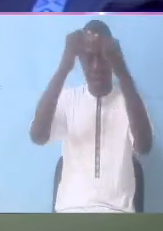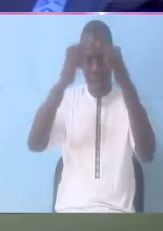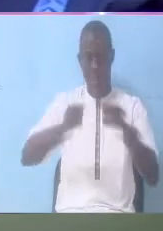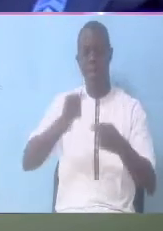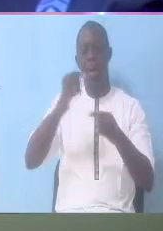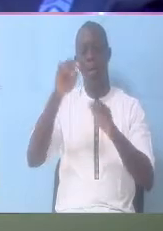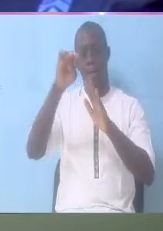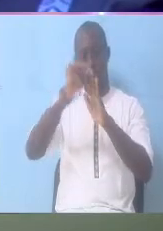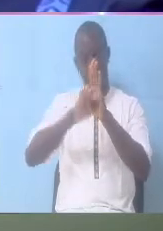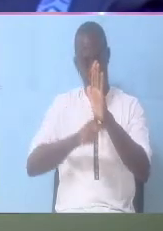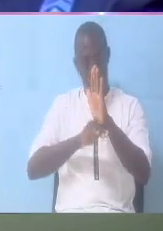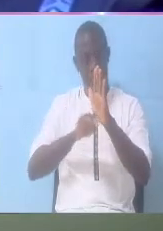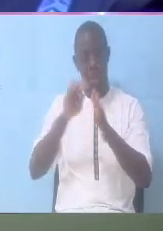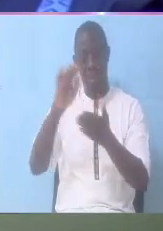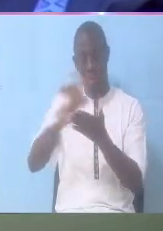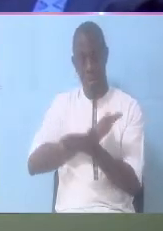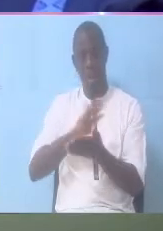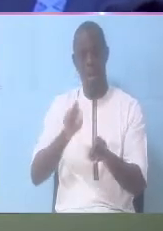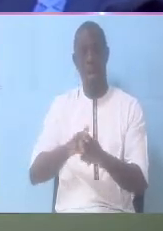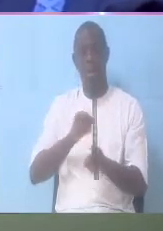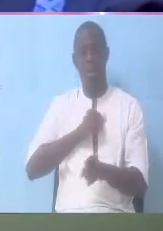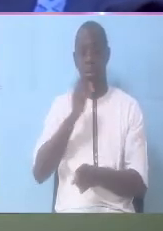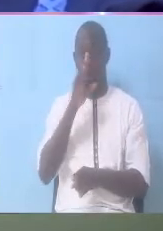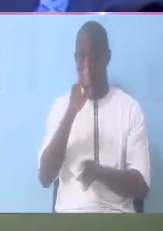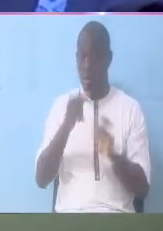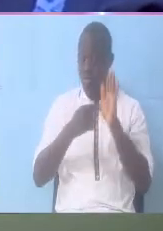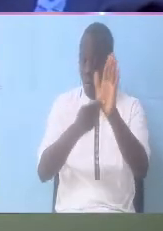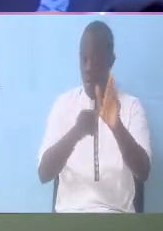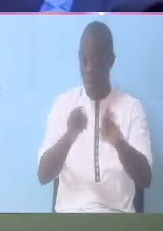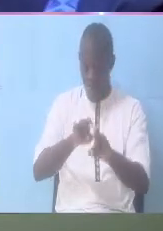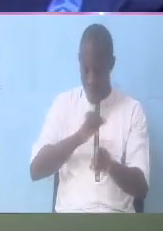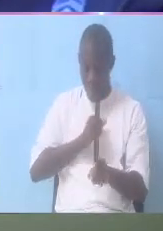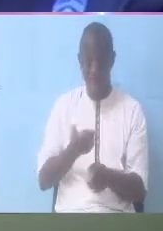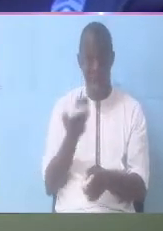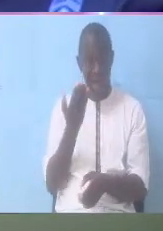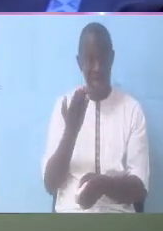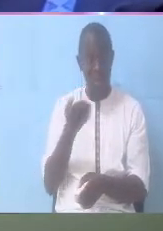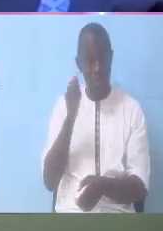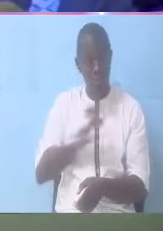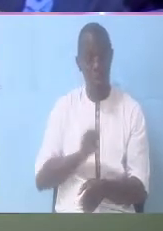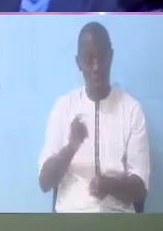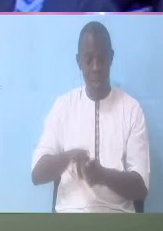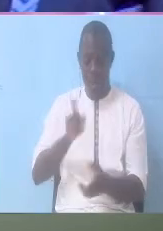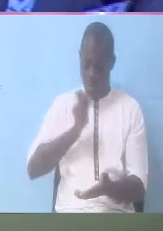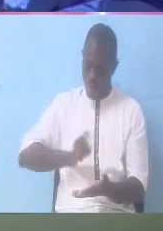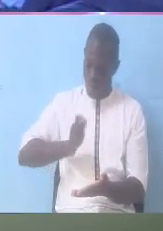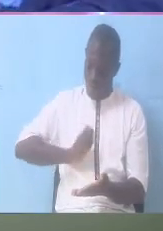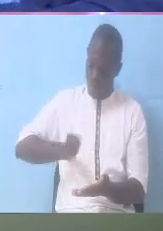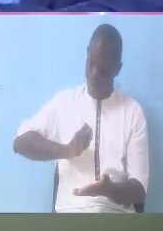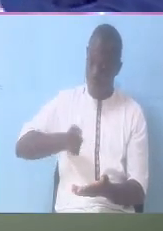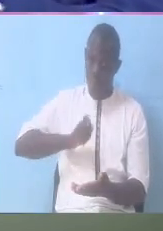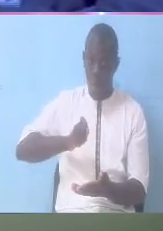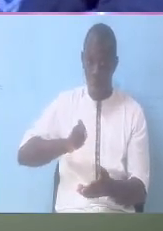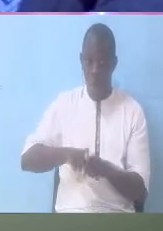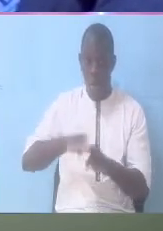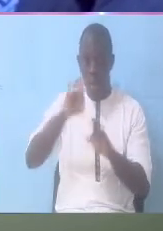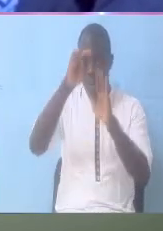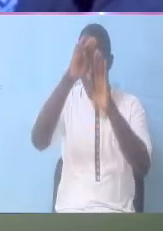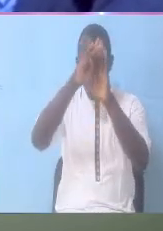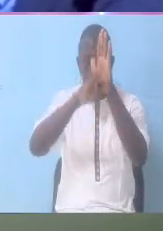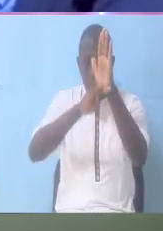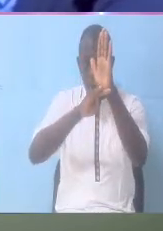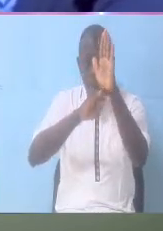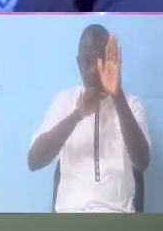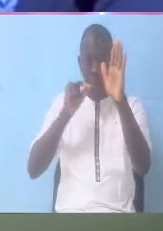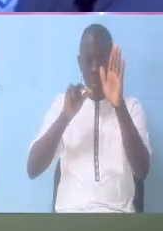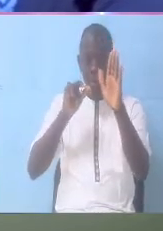Are you saying he wrote the list by his hand? Yes, sir. You said yes,